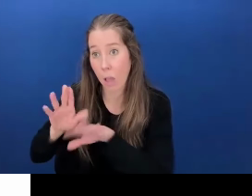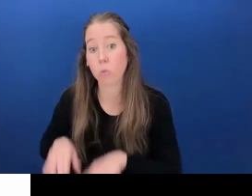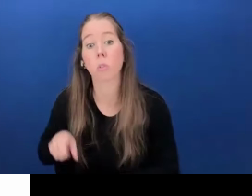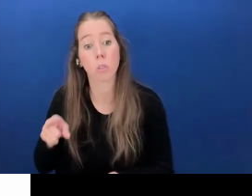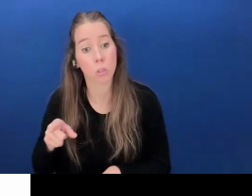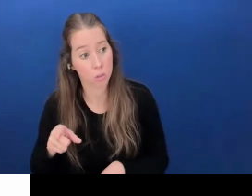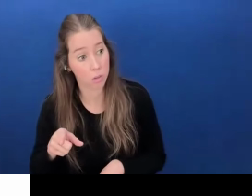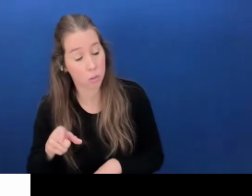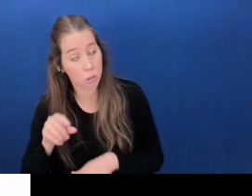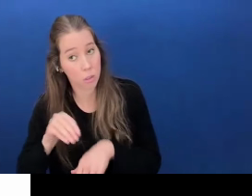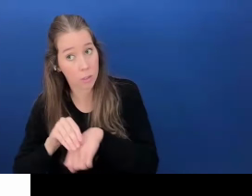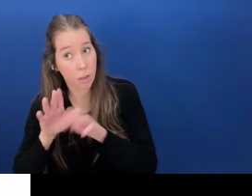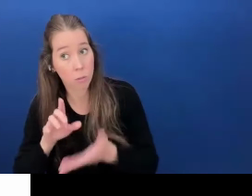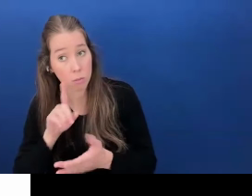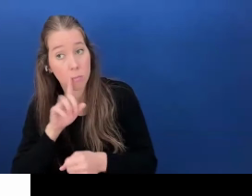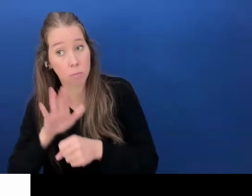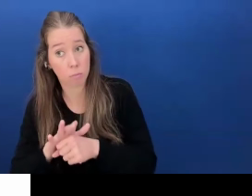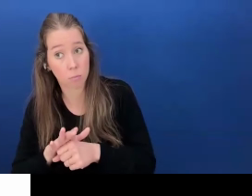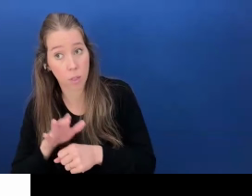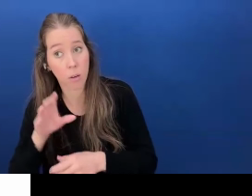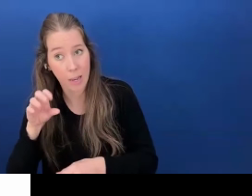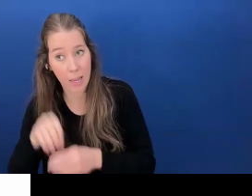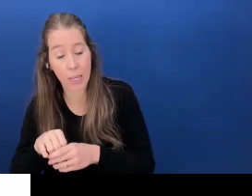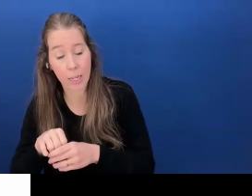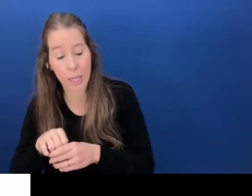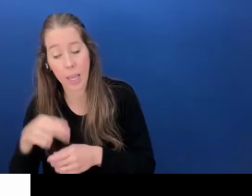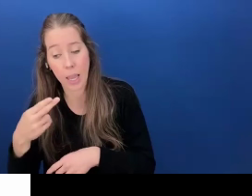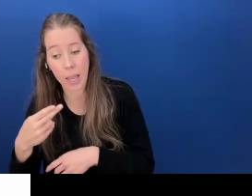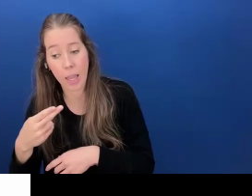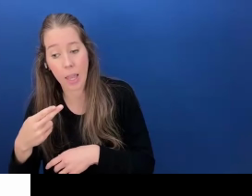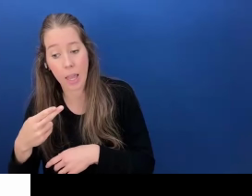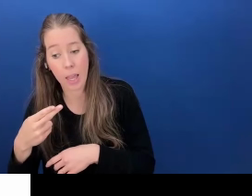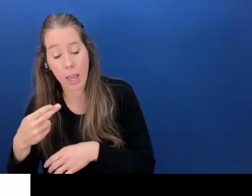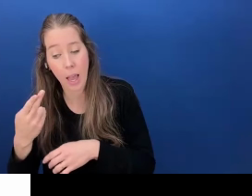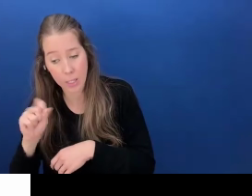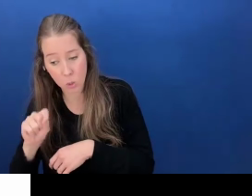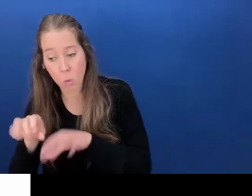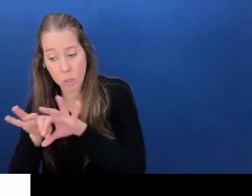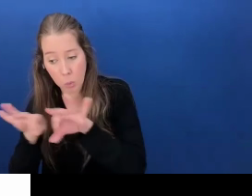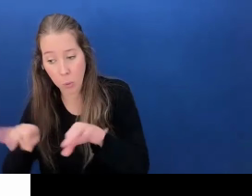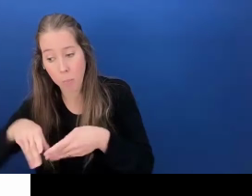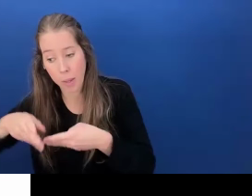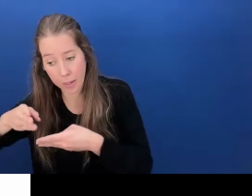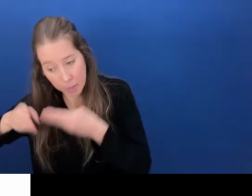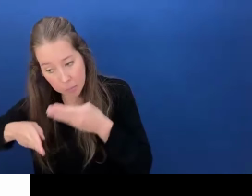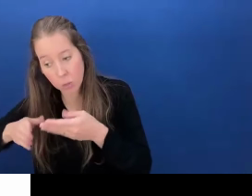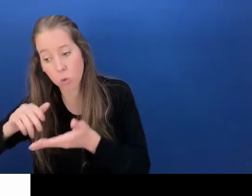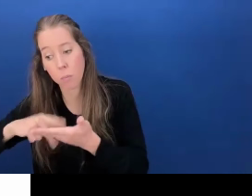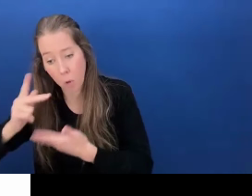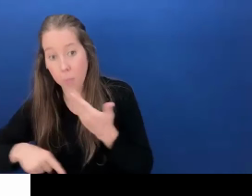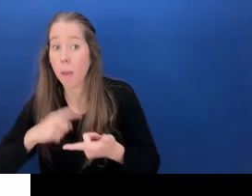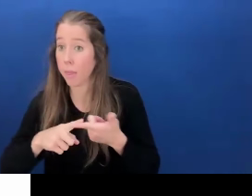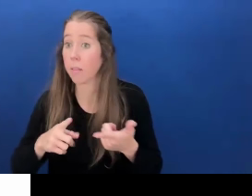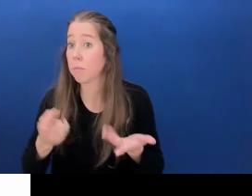a GED or a high school equivalency, or high school diploma completion program. And then we get them enrolled. So they